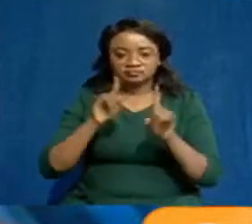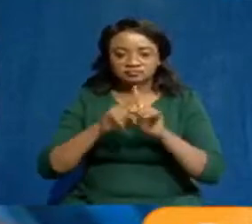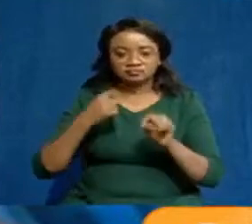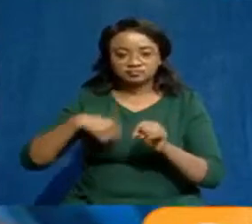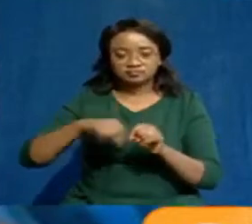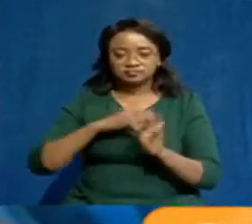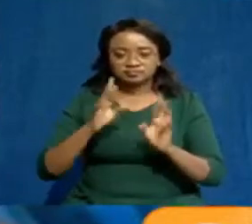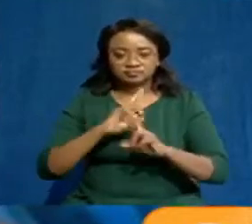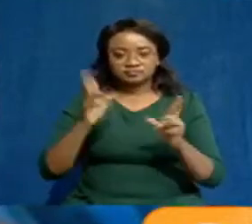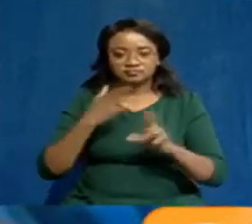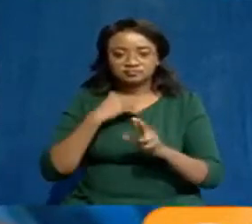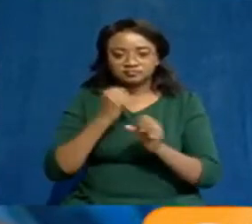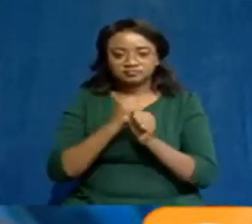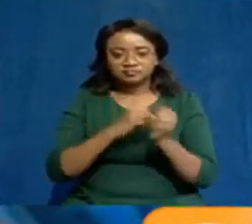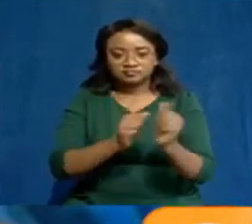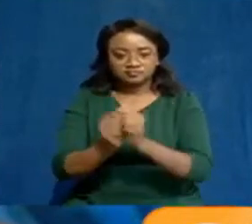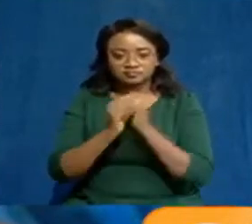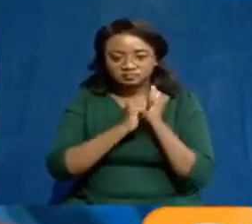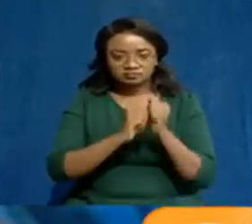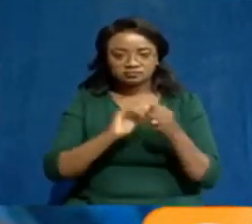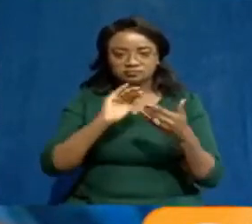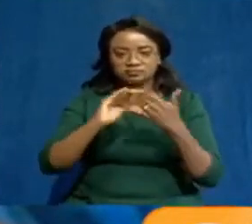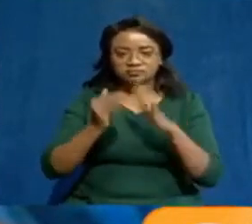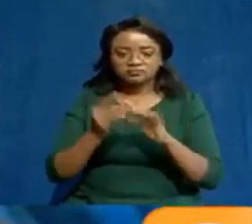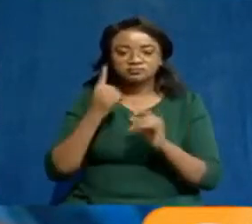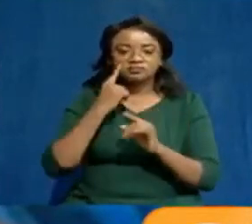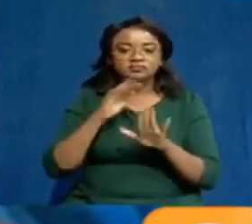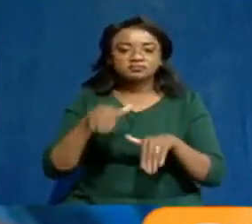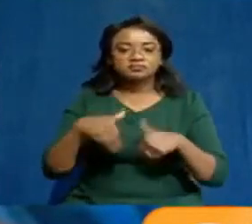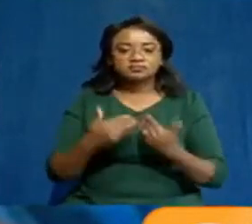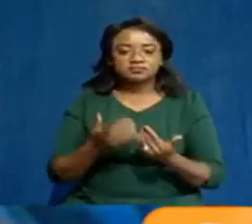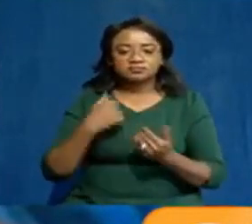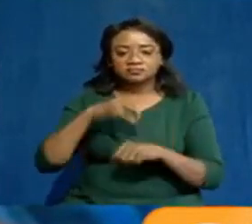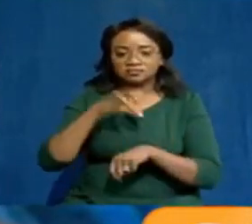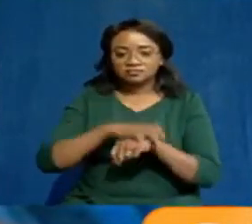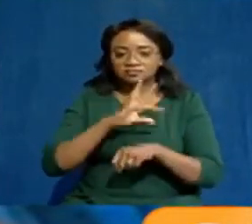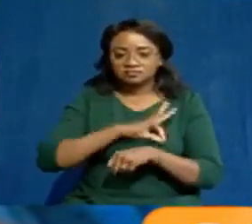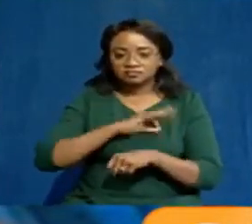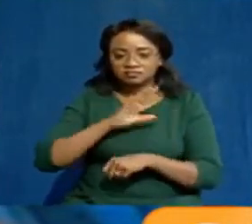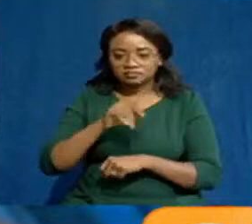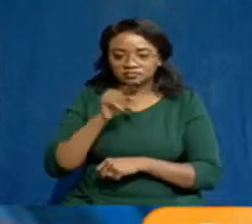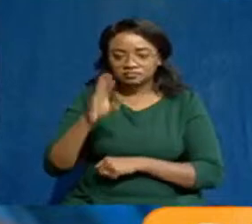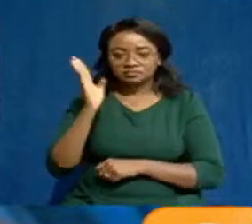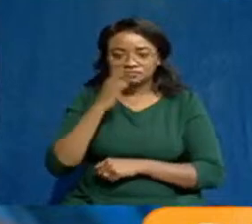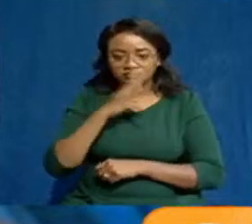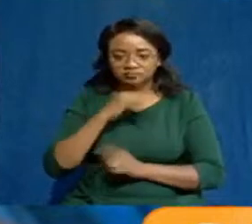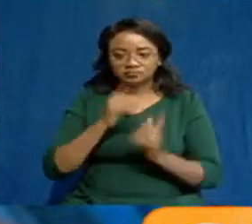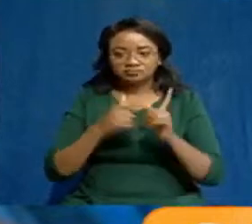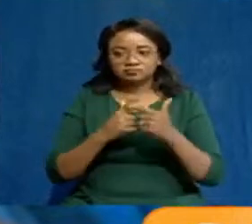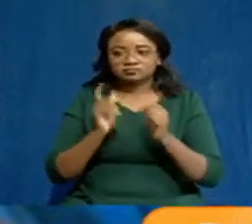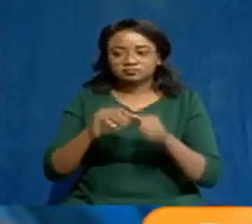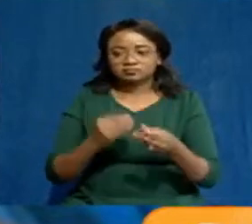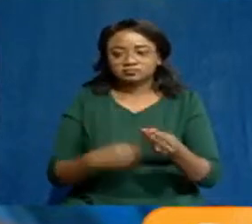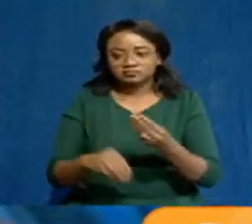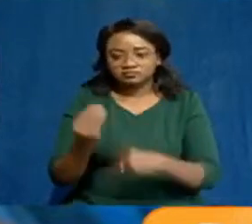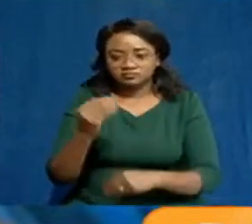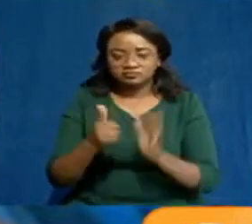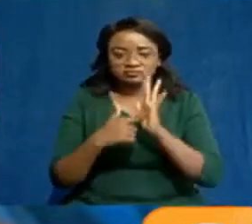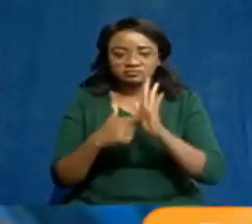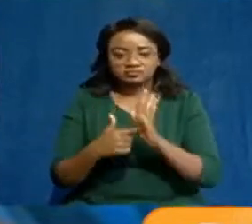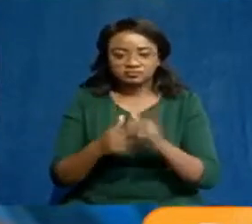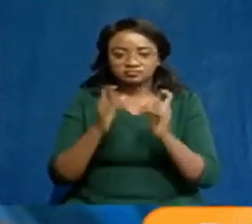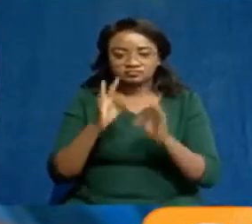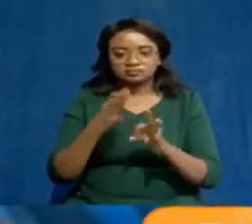as communities to see how we can make an end product out of that waste, and then we sell that end product. For example, we want to start